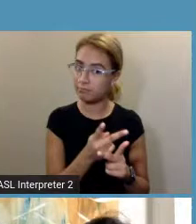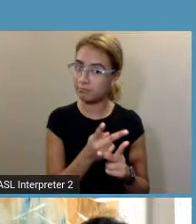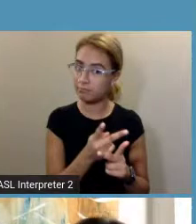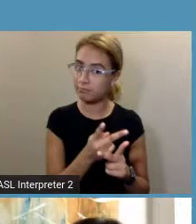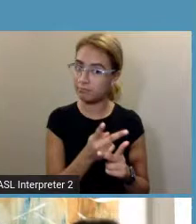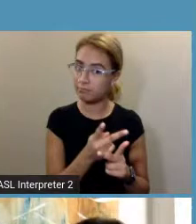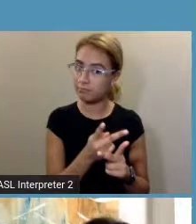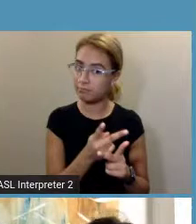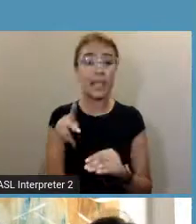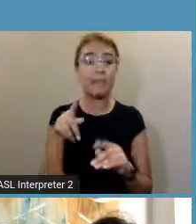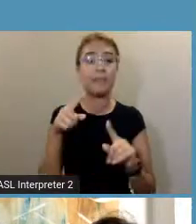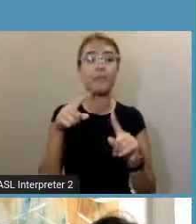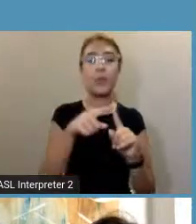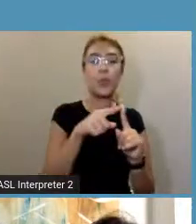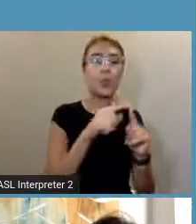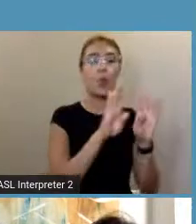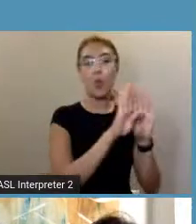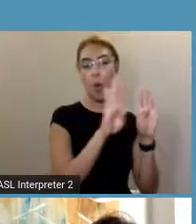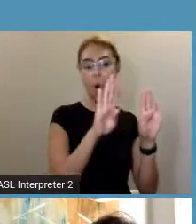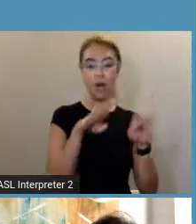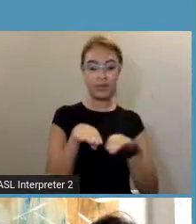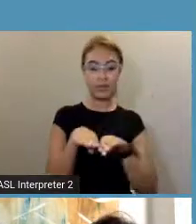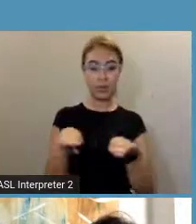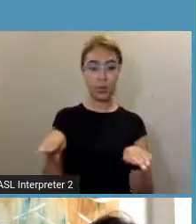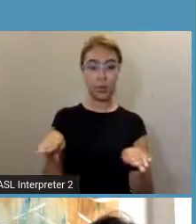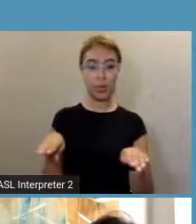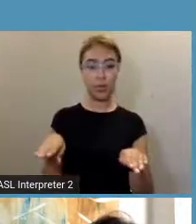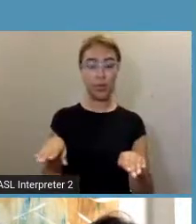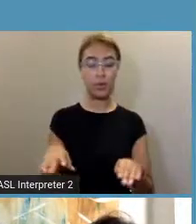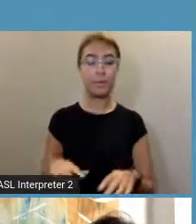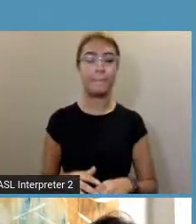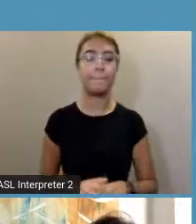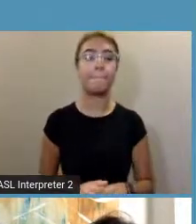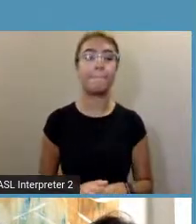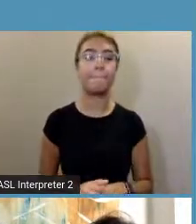it to walls and the floor and things.